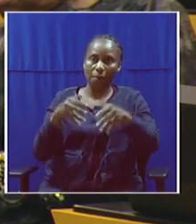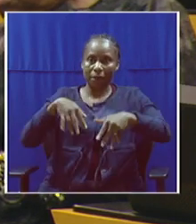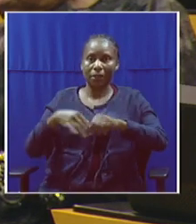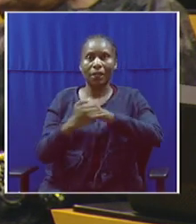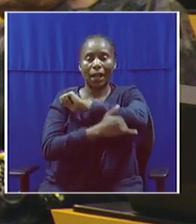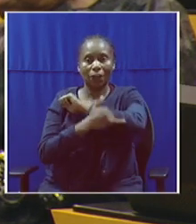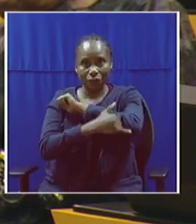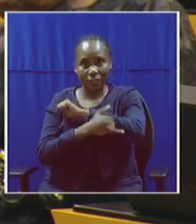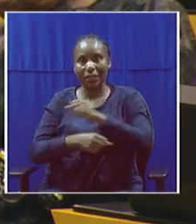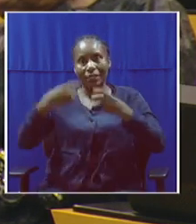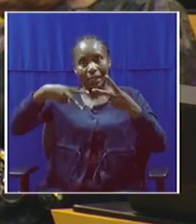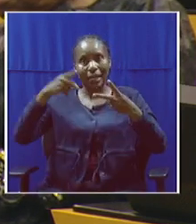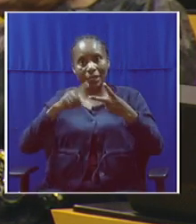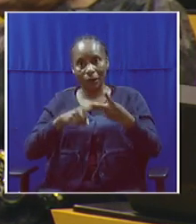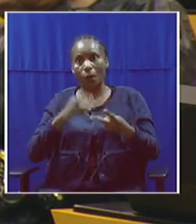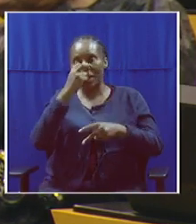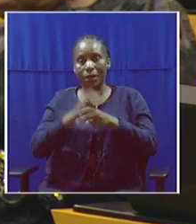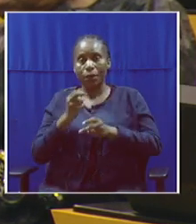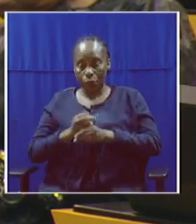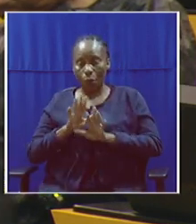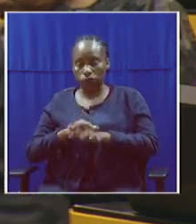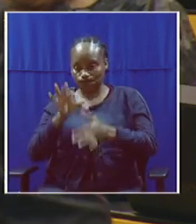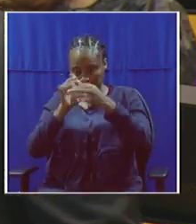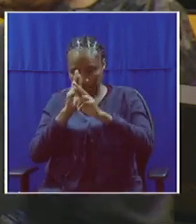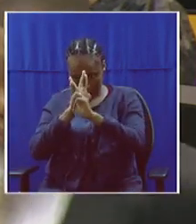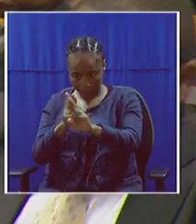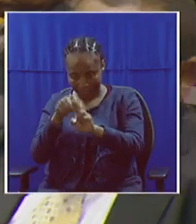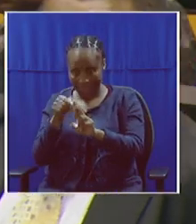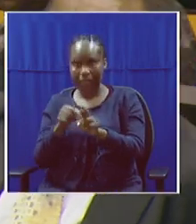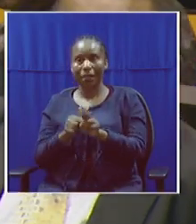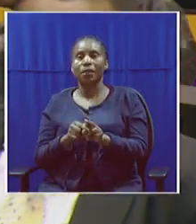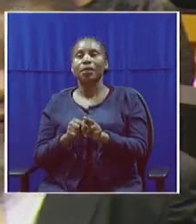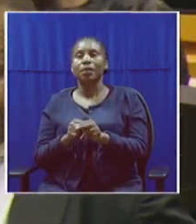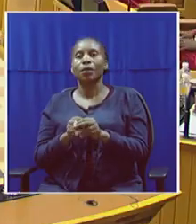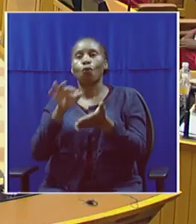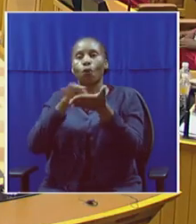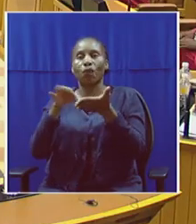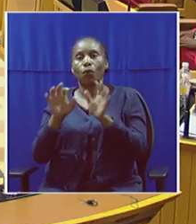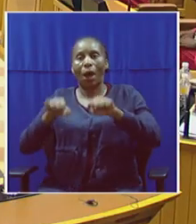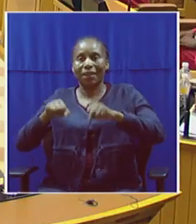comply with our commitment to the Paris agreement thank